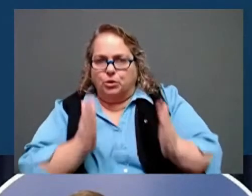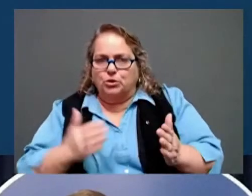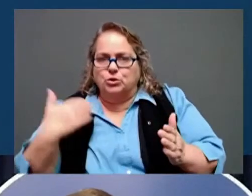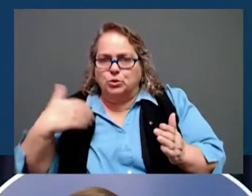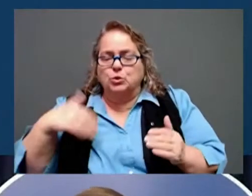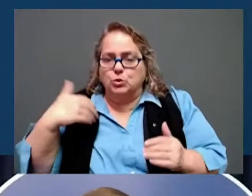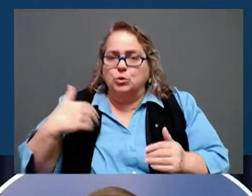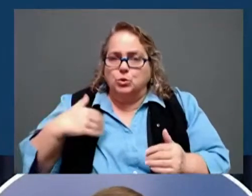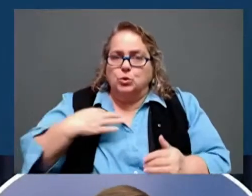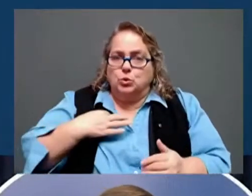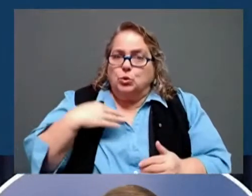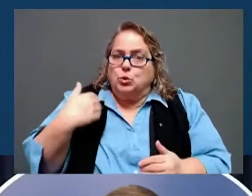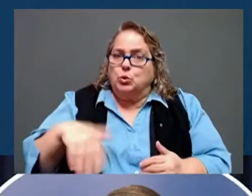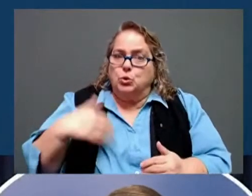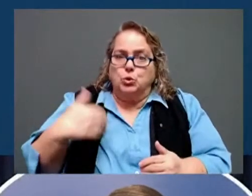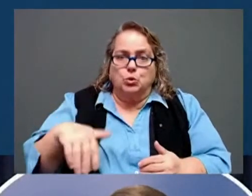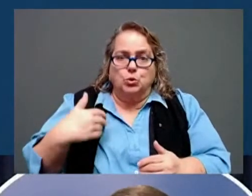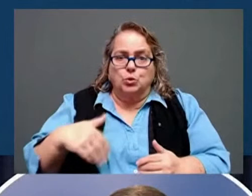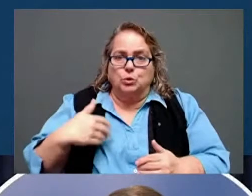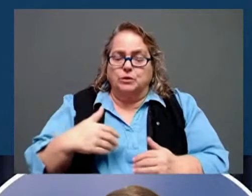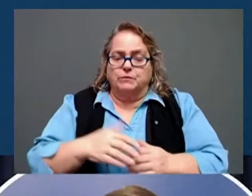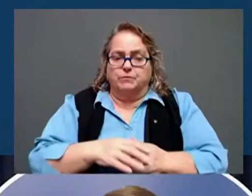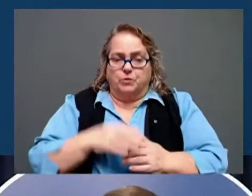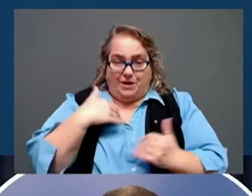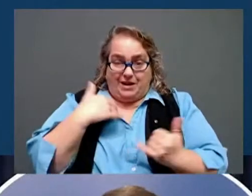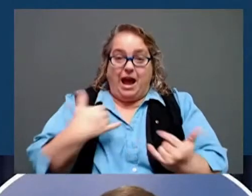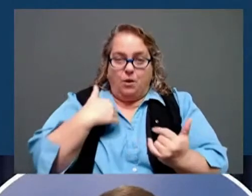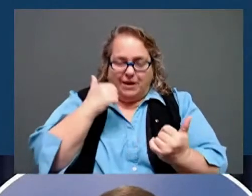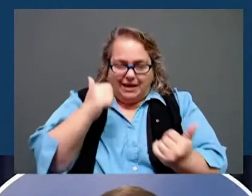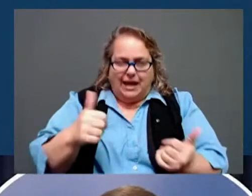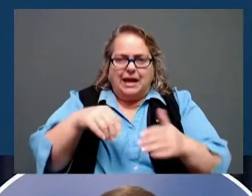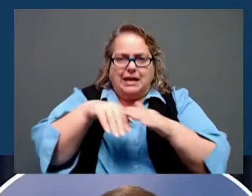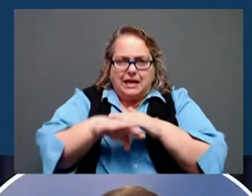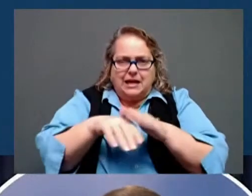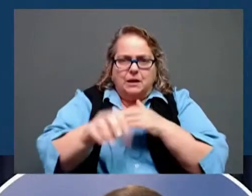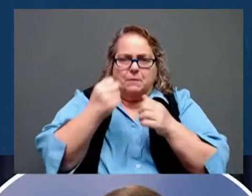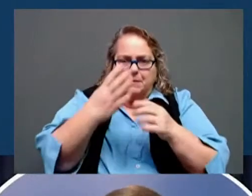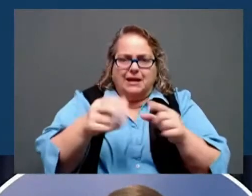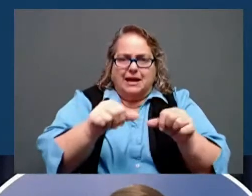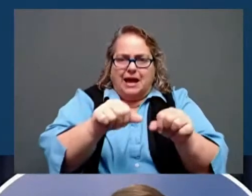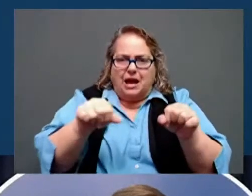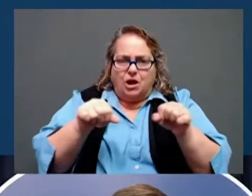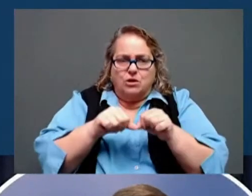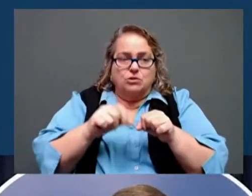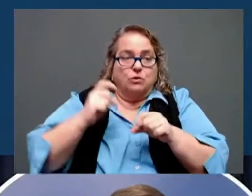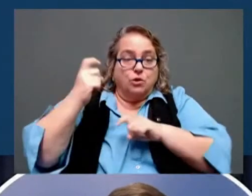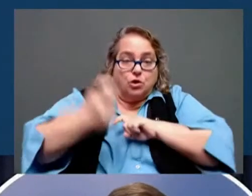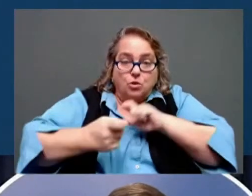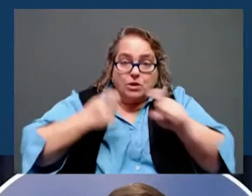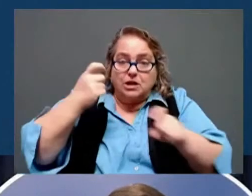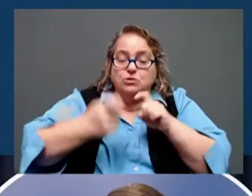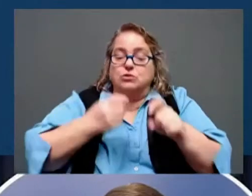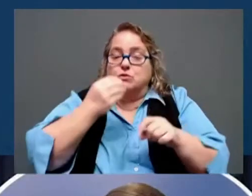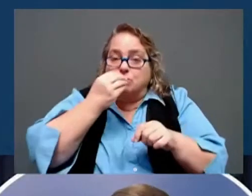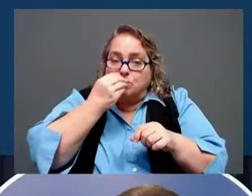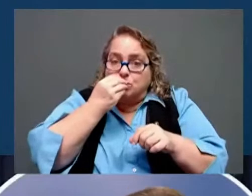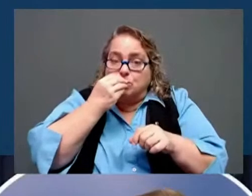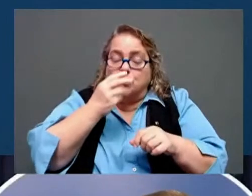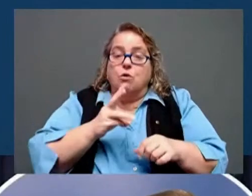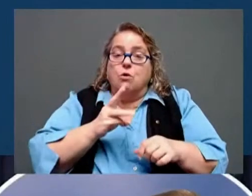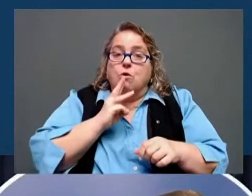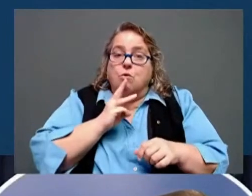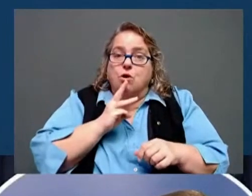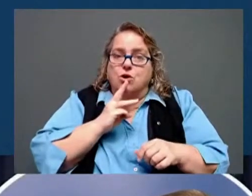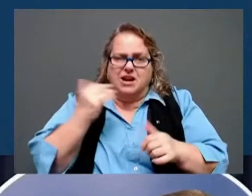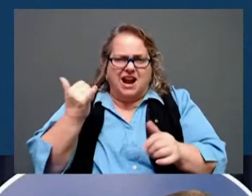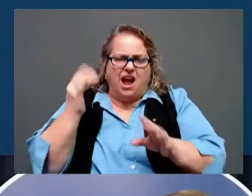now that we can reach many of these areas, the donations, the food, the water are flooding in. I